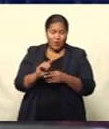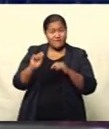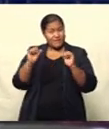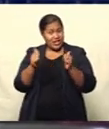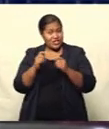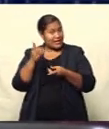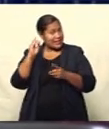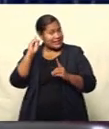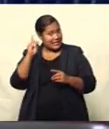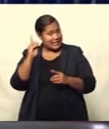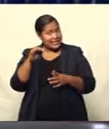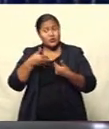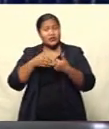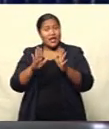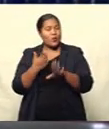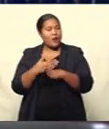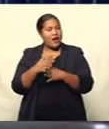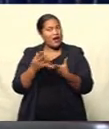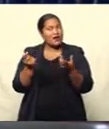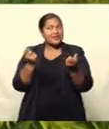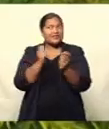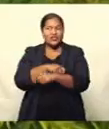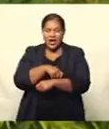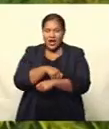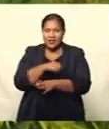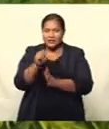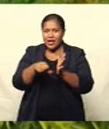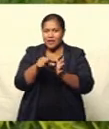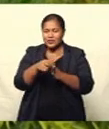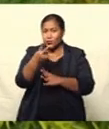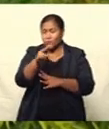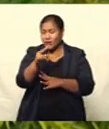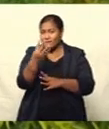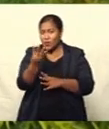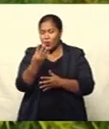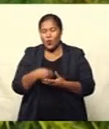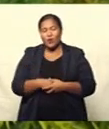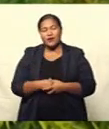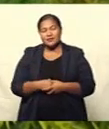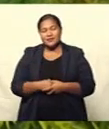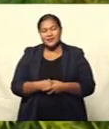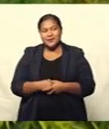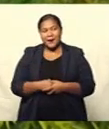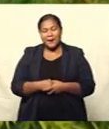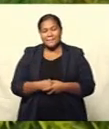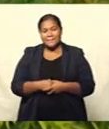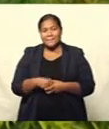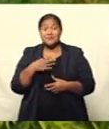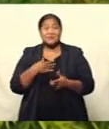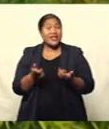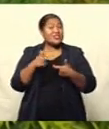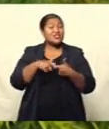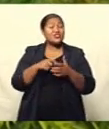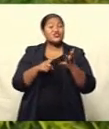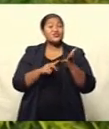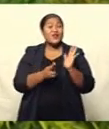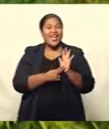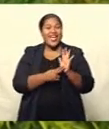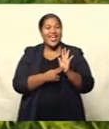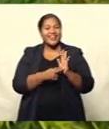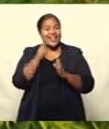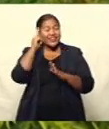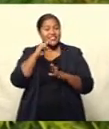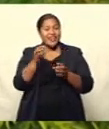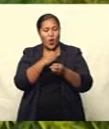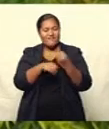degree and getting work had changed. At the age of 24, I joined the UN in a national officer position,